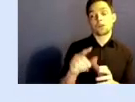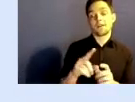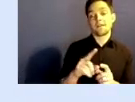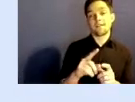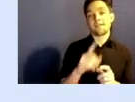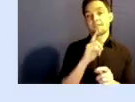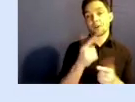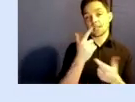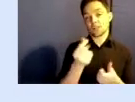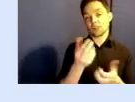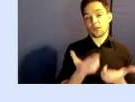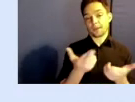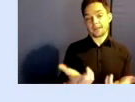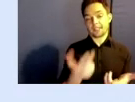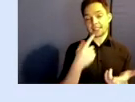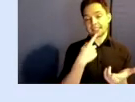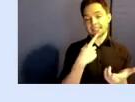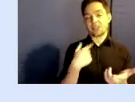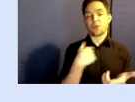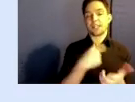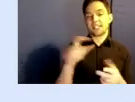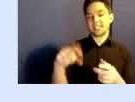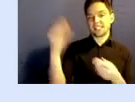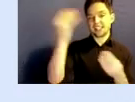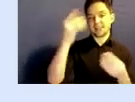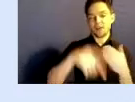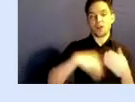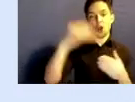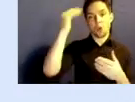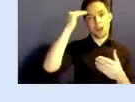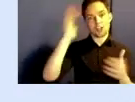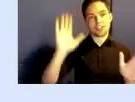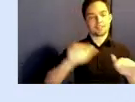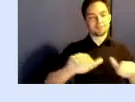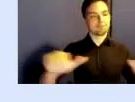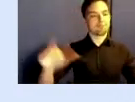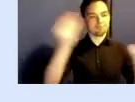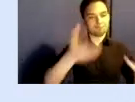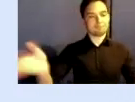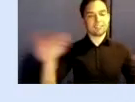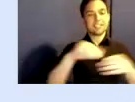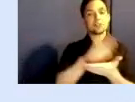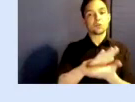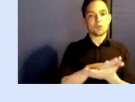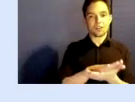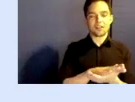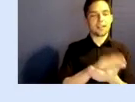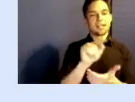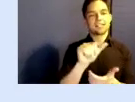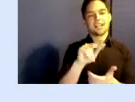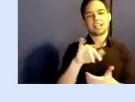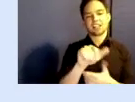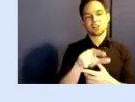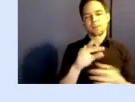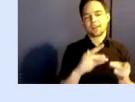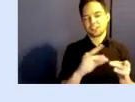interesting recommendation that we need to think about awareness raising in schools. And I think, Tanya, you touched on this, and